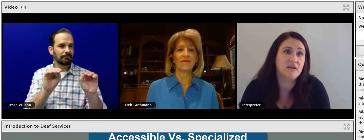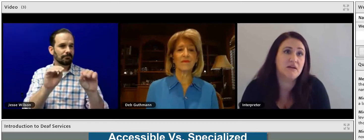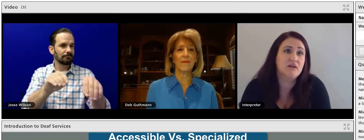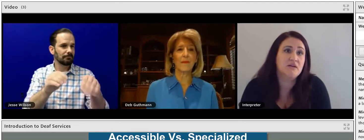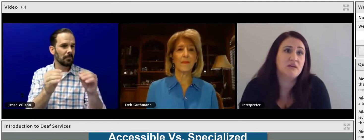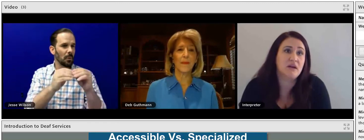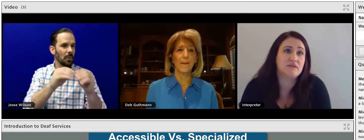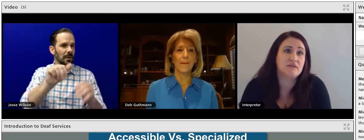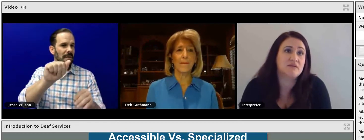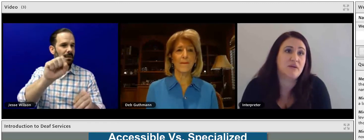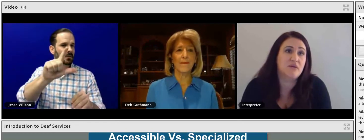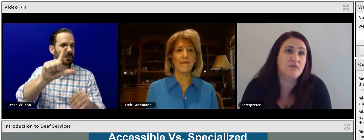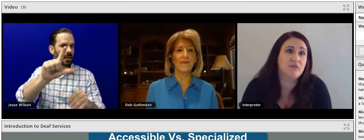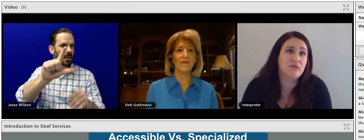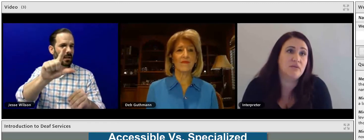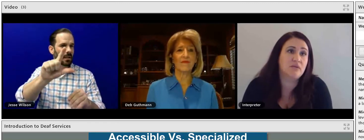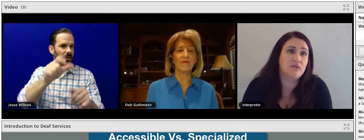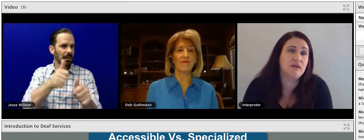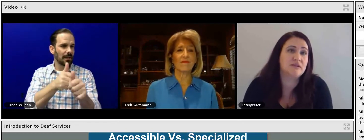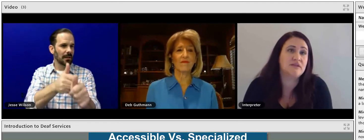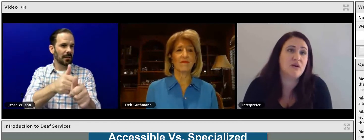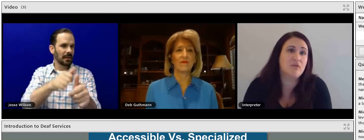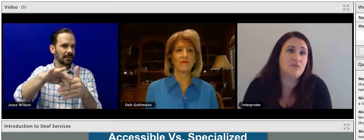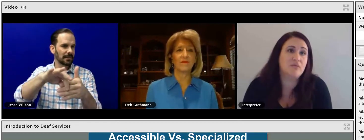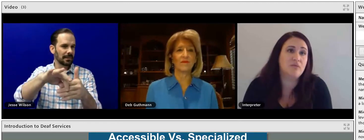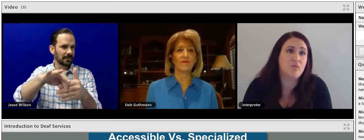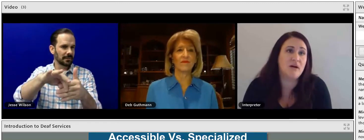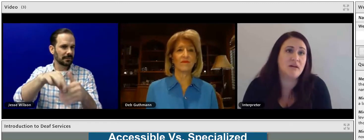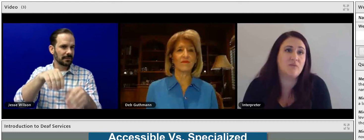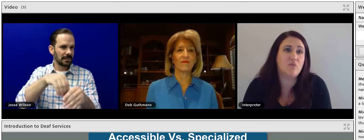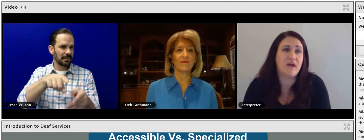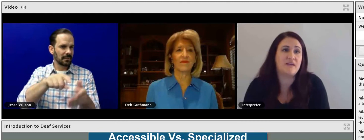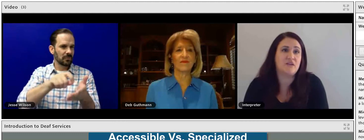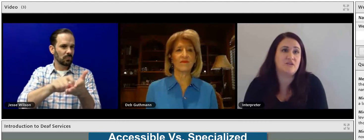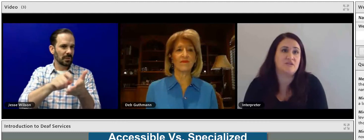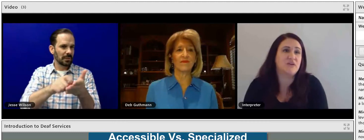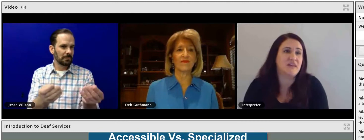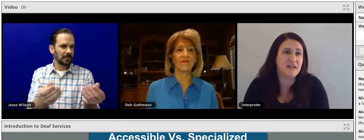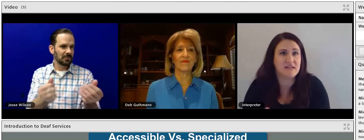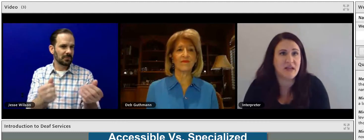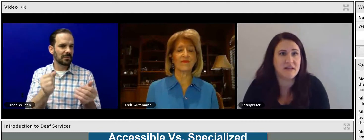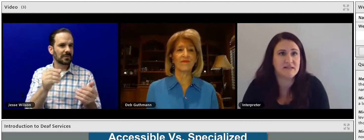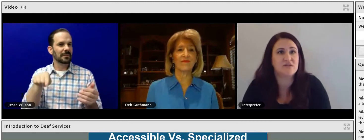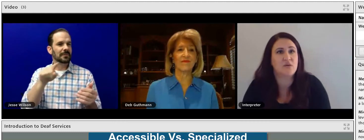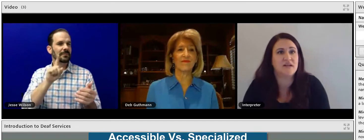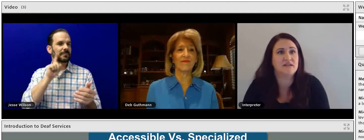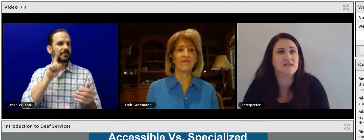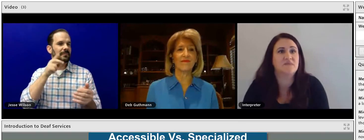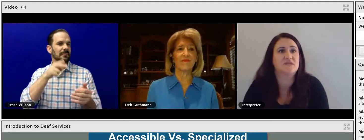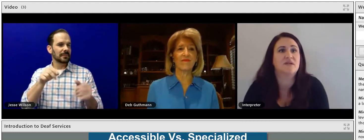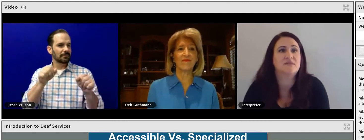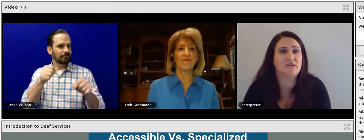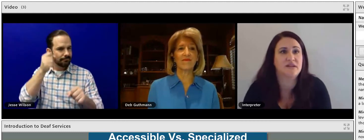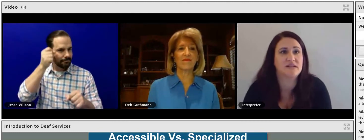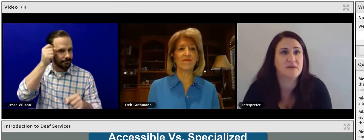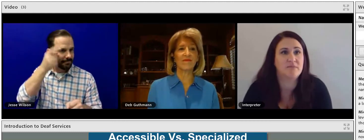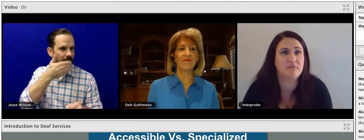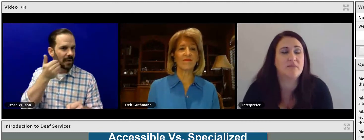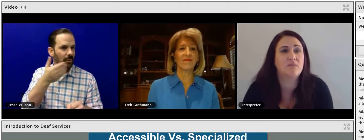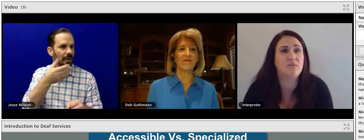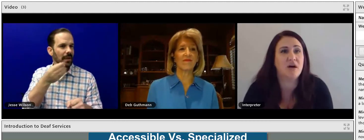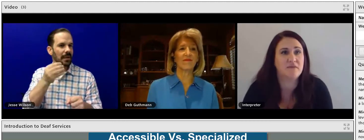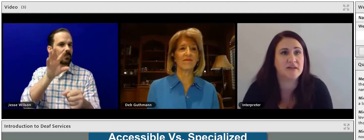modified. So there's no one way that you can put that into ASL, so a lot of times the written material